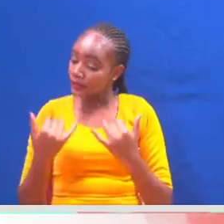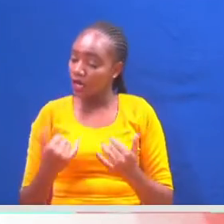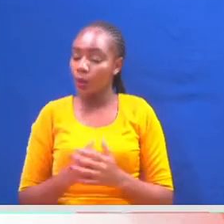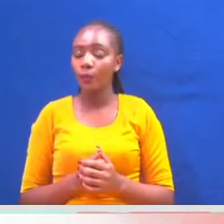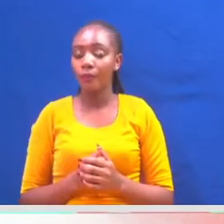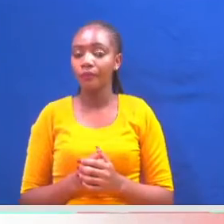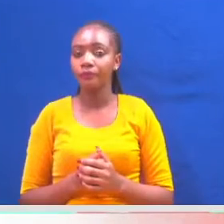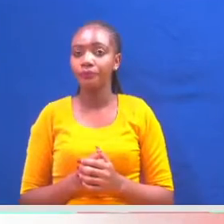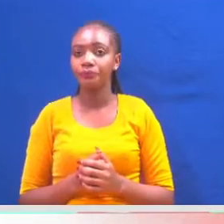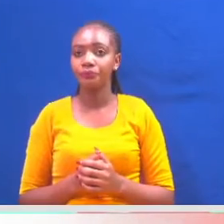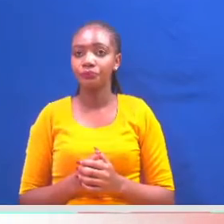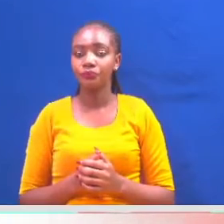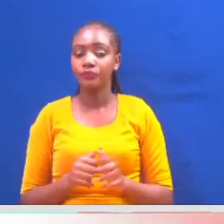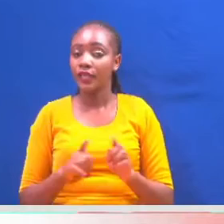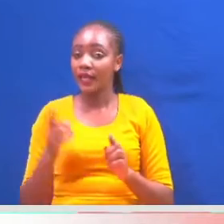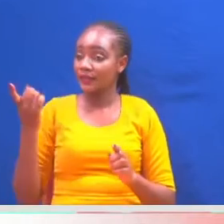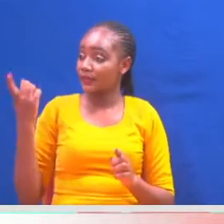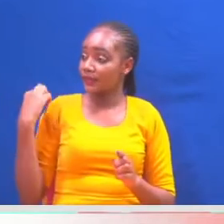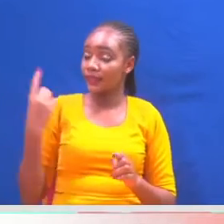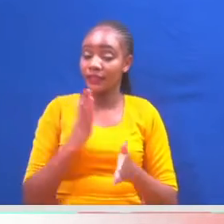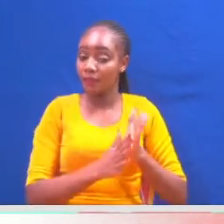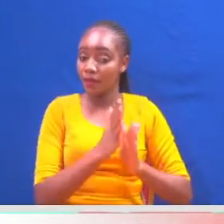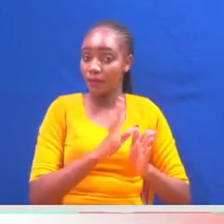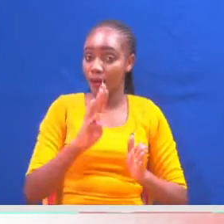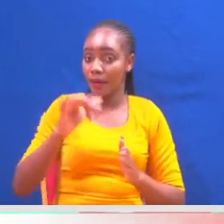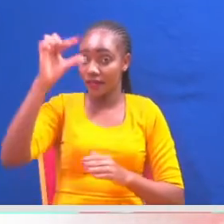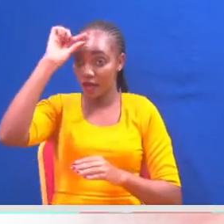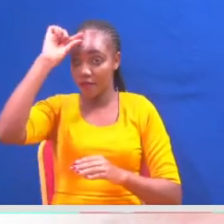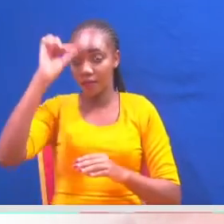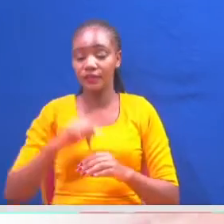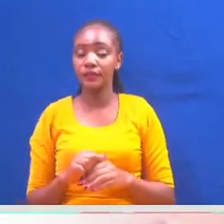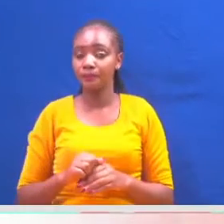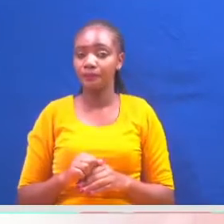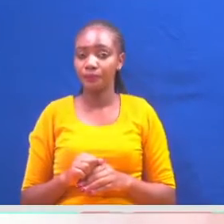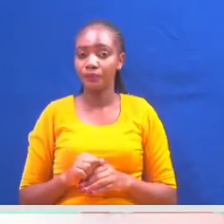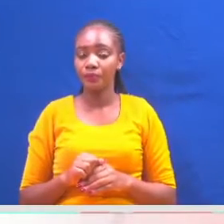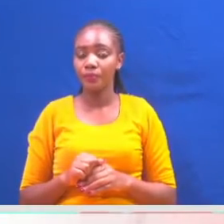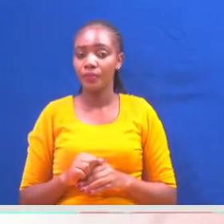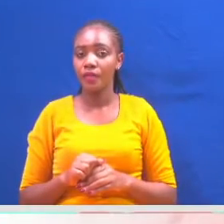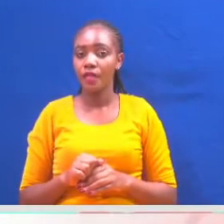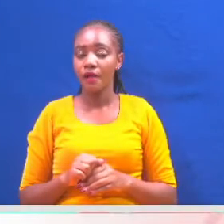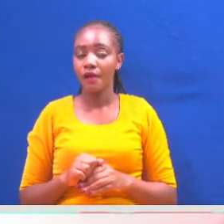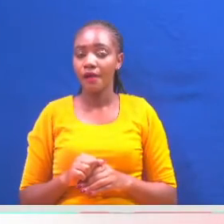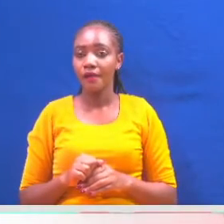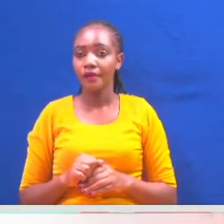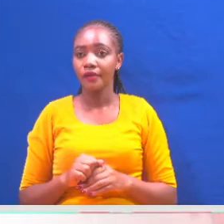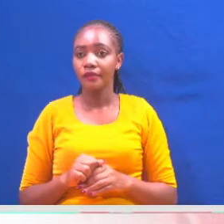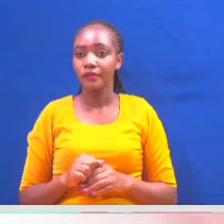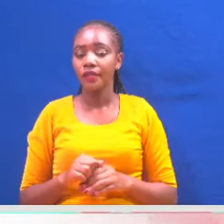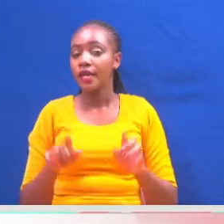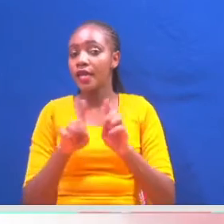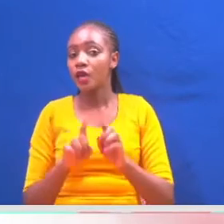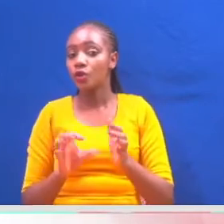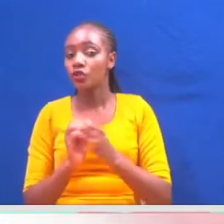earlier communicated by government and also by His Excellency the President. Through mass vaccination,